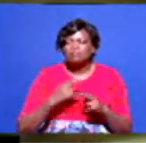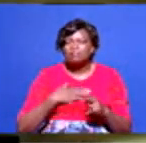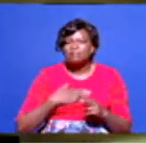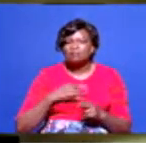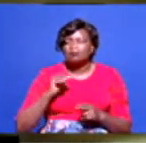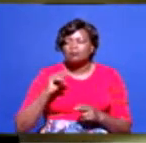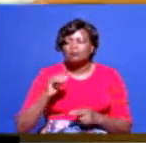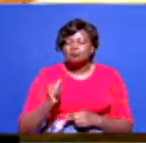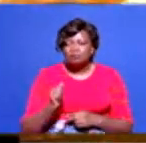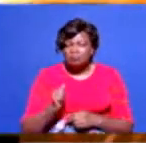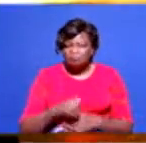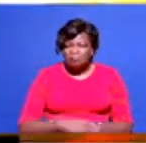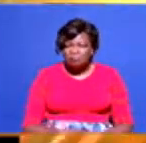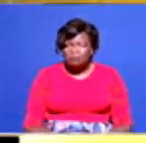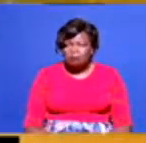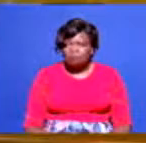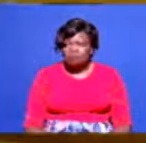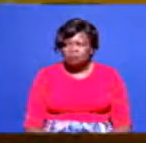Kami.